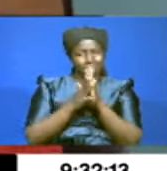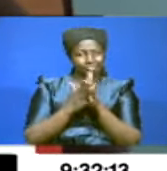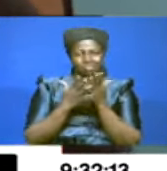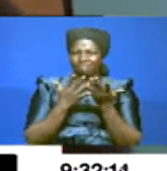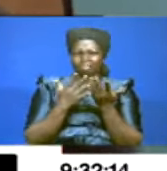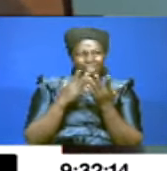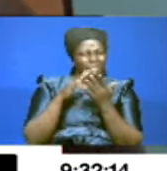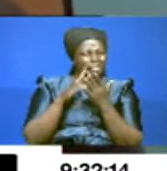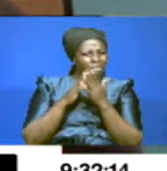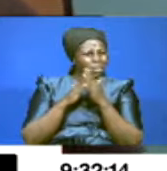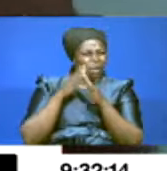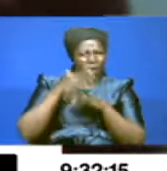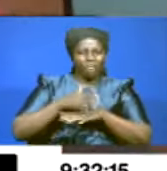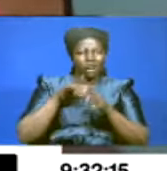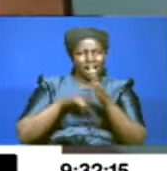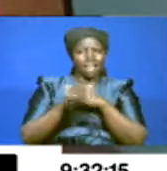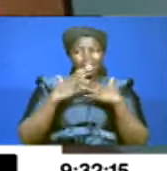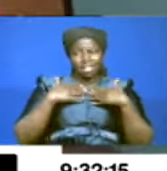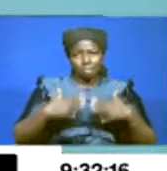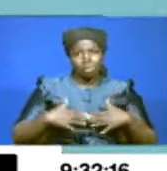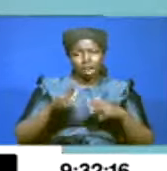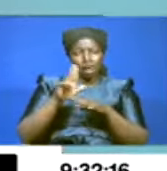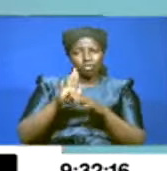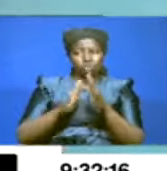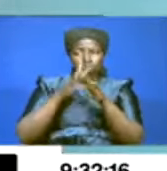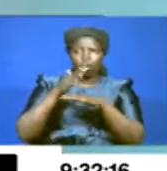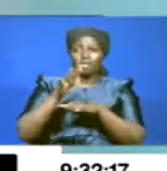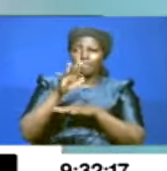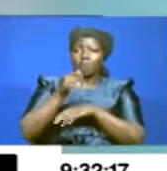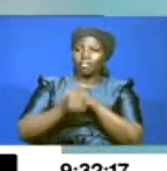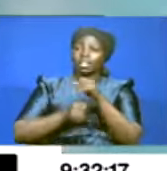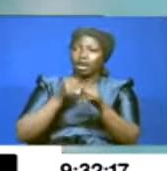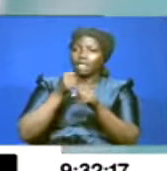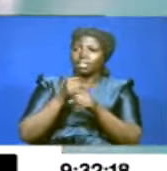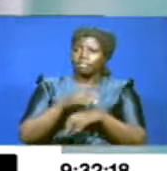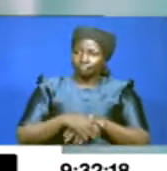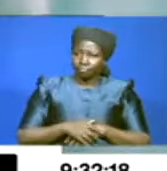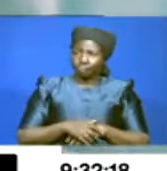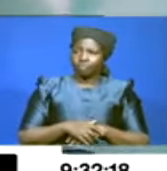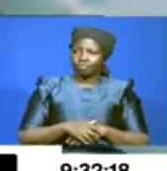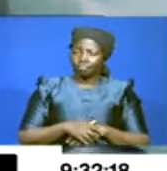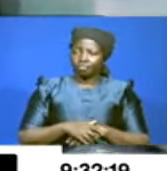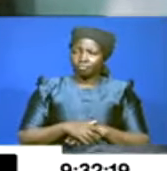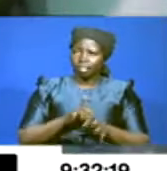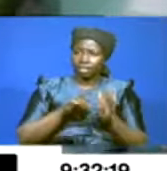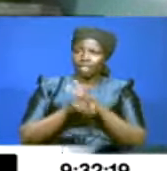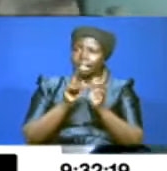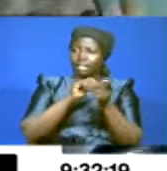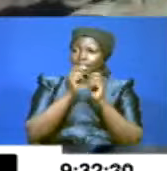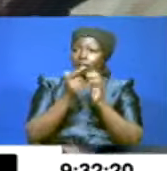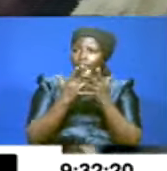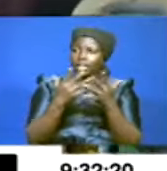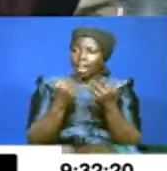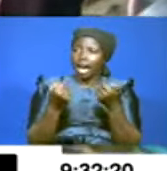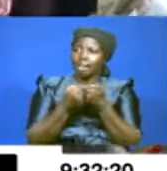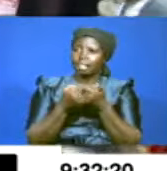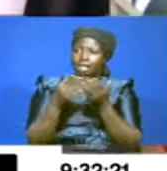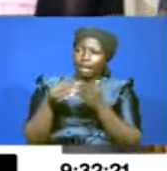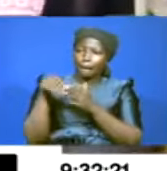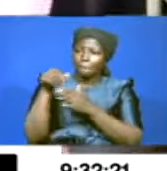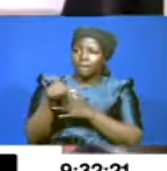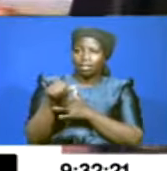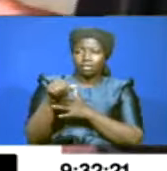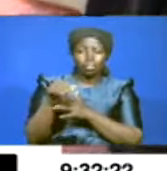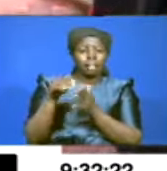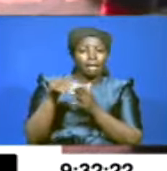hizo antibiotics kwa muda mrefu, zaidi ya miaka mitano. In an unexpected twist of events, the accident compensation was paid in a tune